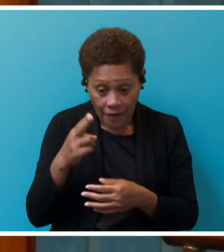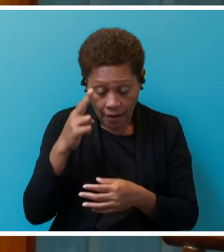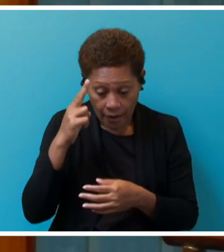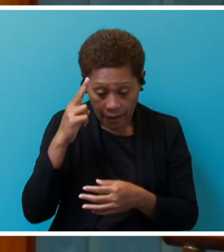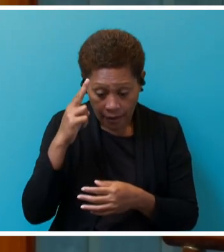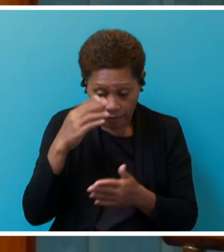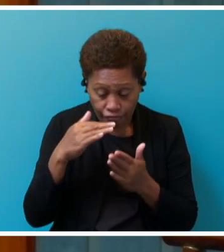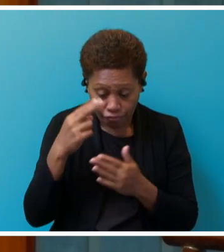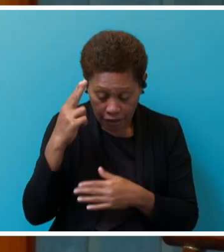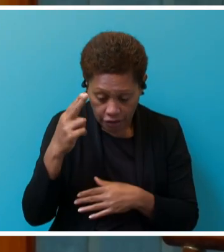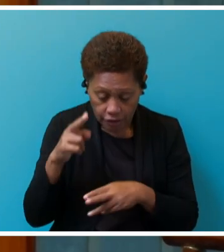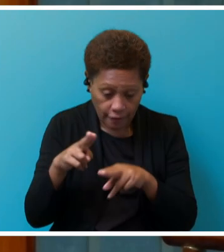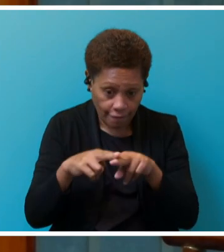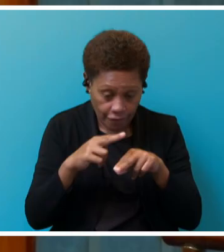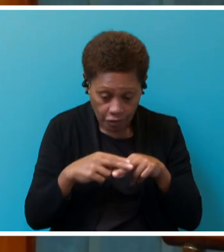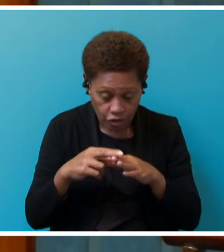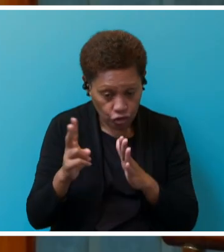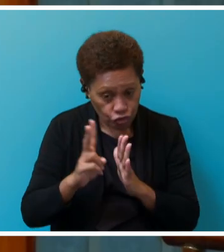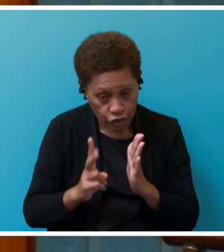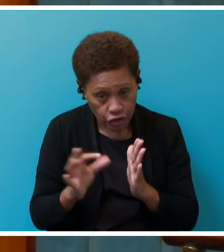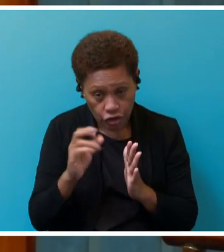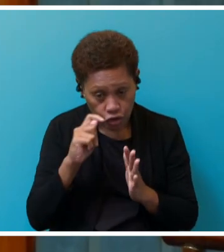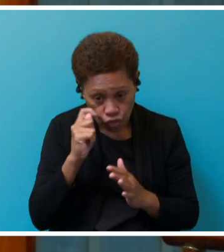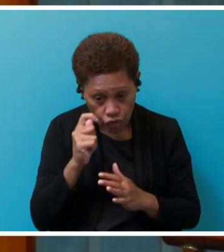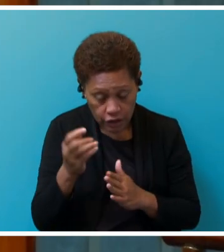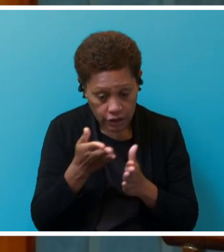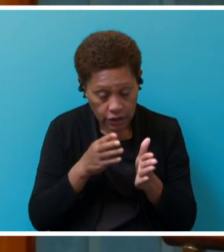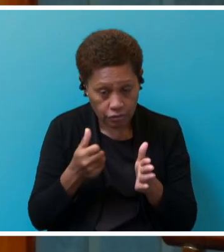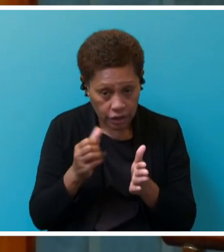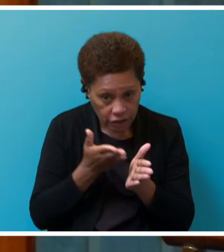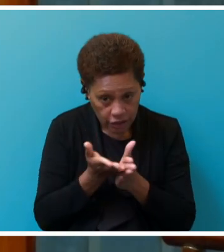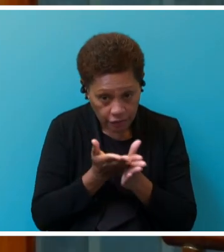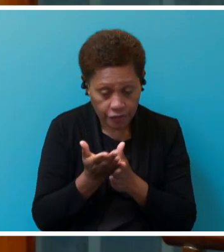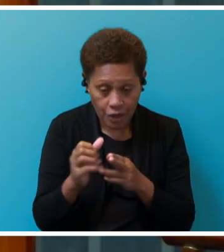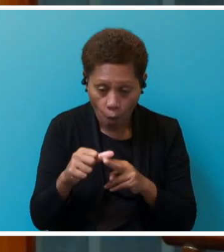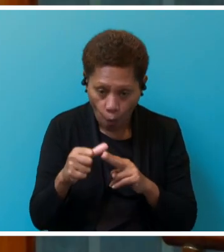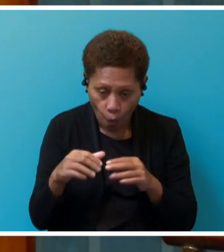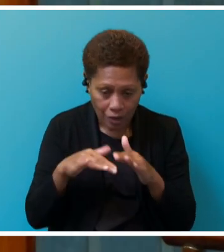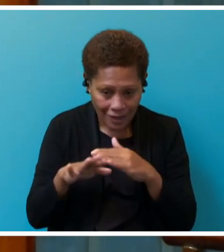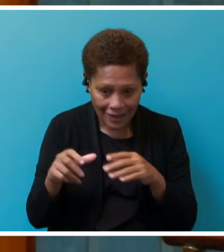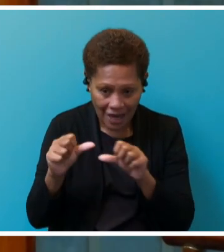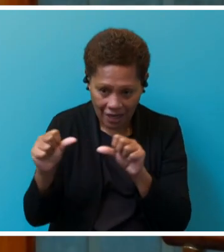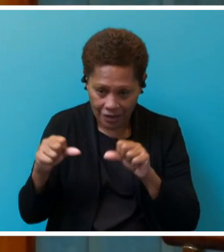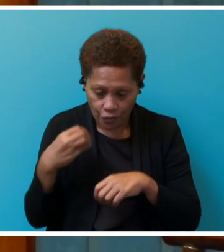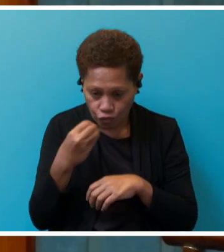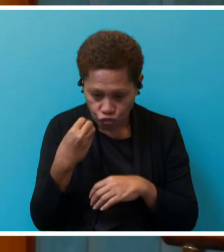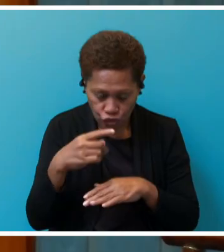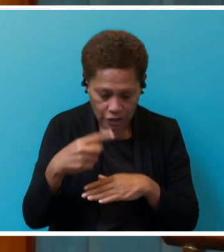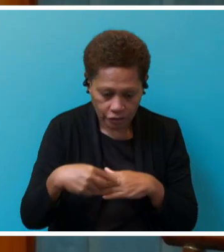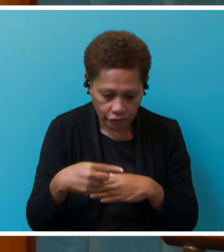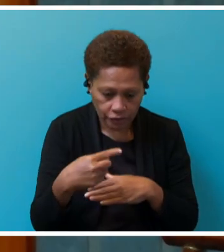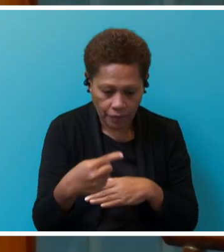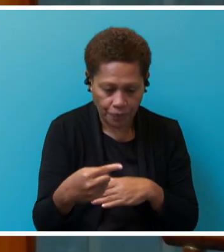statement that Fiji is ready to lead not just in tourism and services, but in agriculture, food production, and sustainable